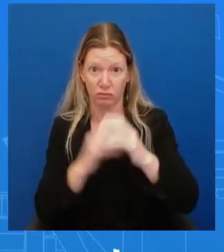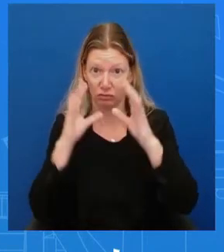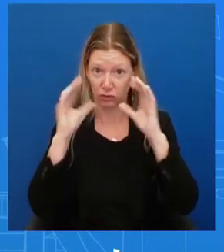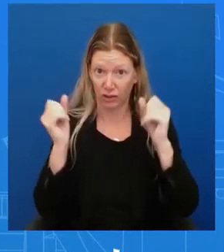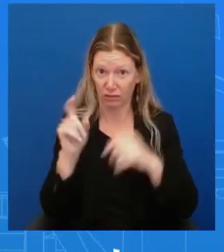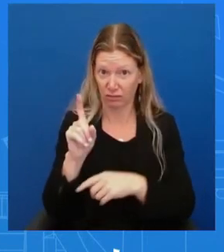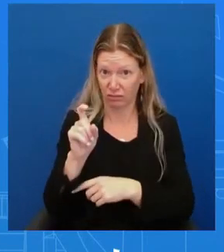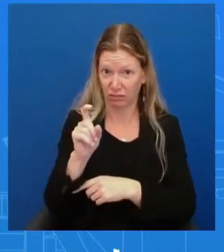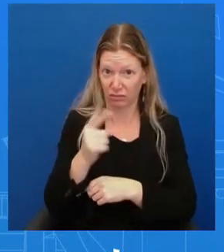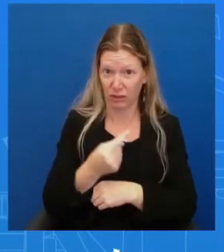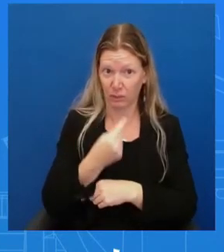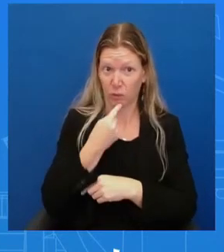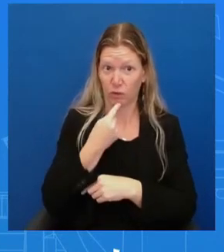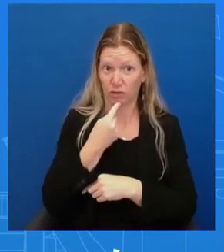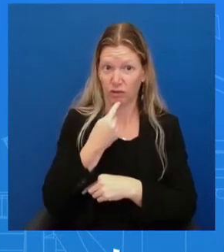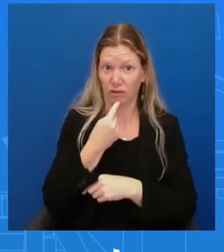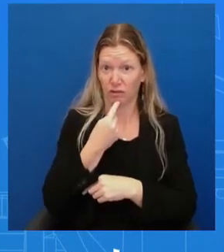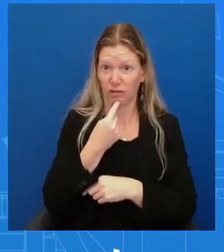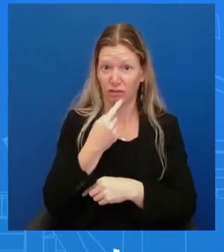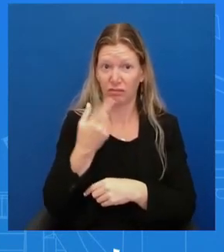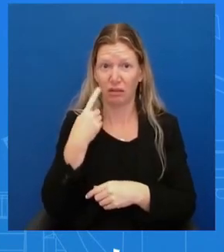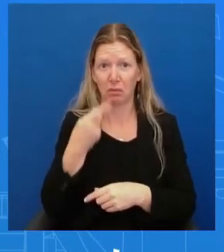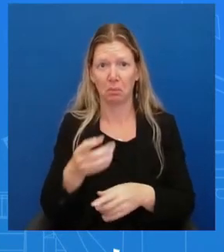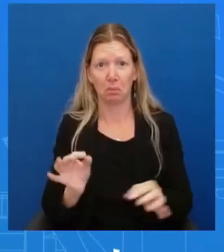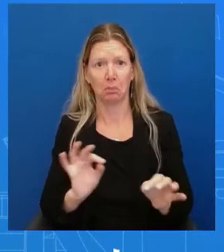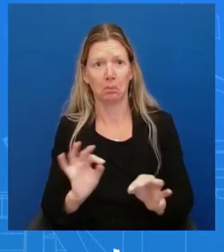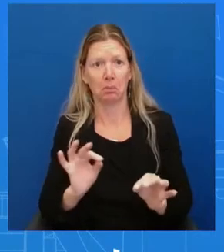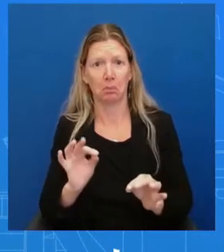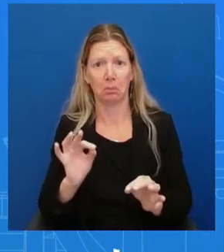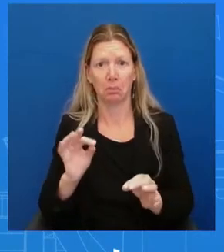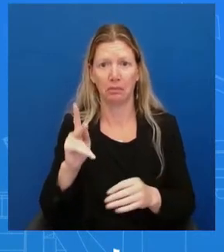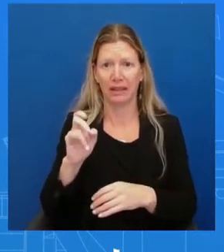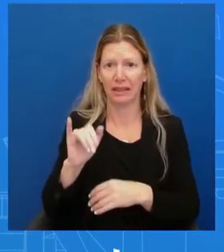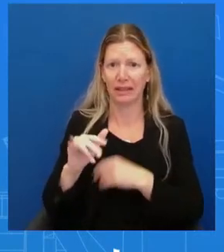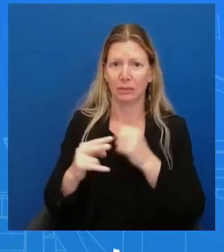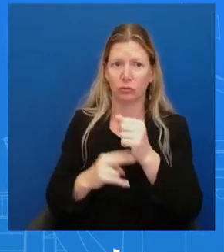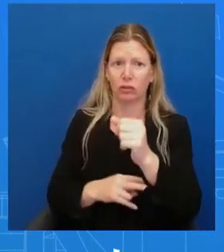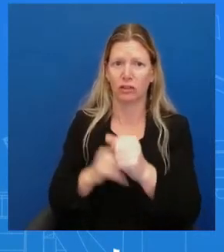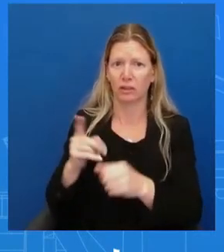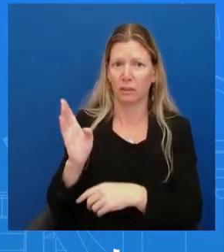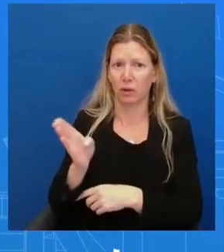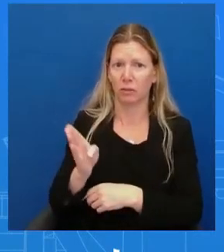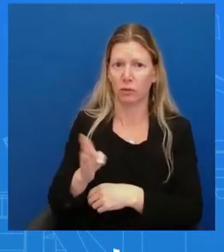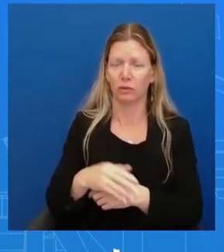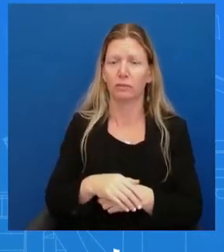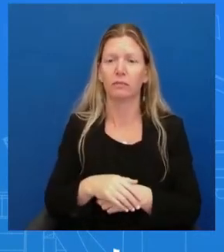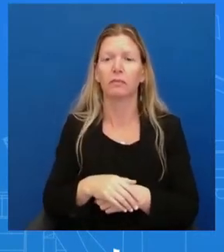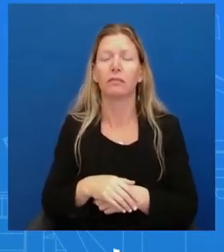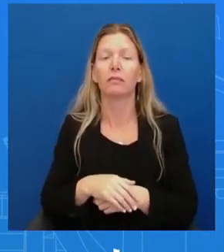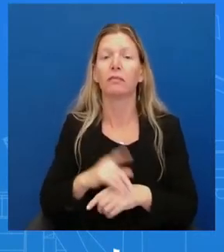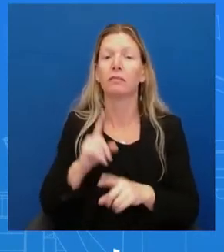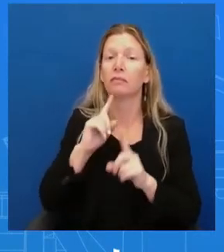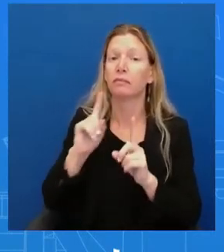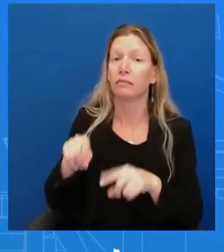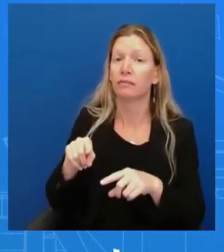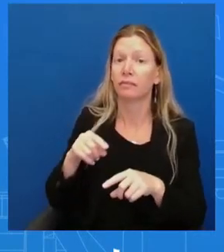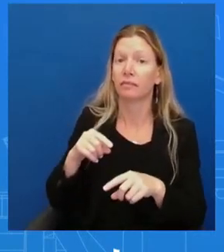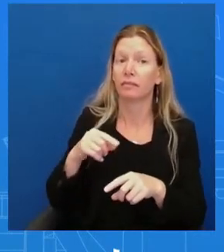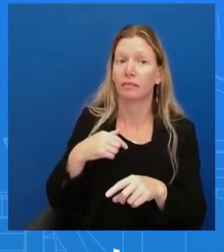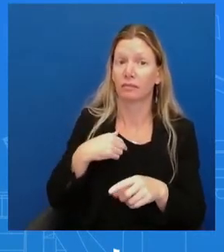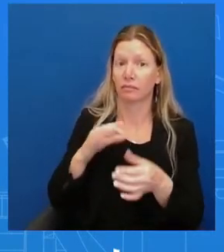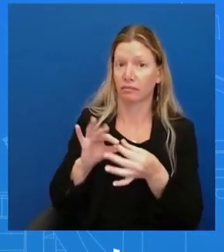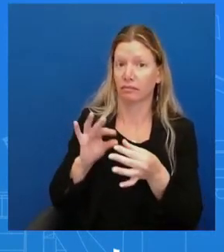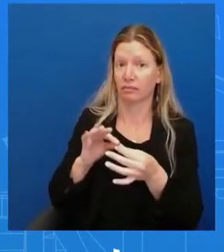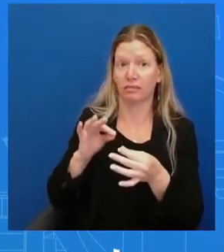in Baltimore? So look, what I can speak to right now in this time, in this moment, is what the president has promised. A whole of government approach